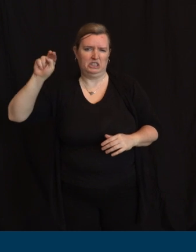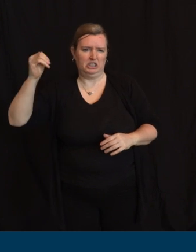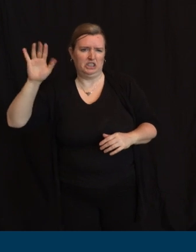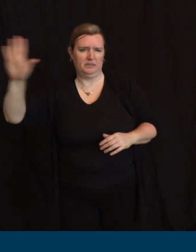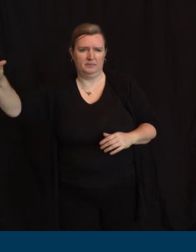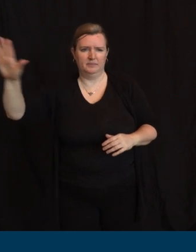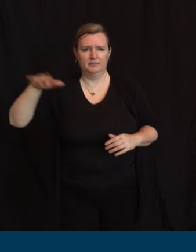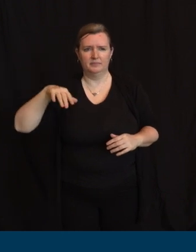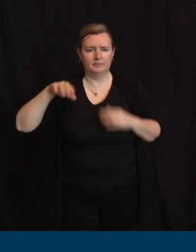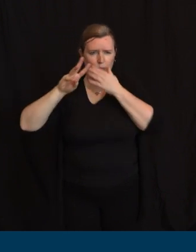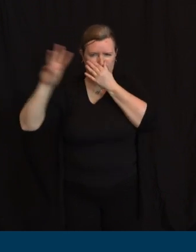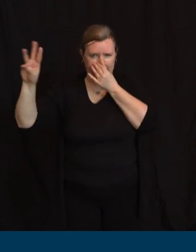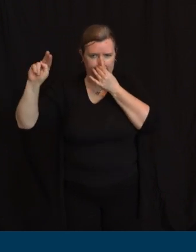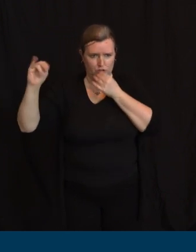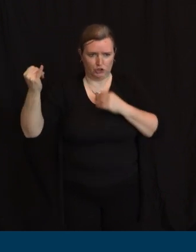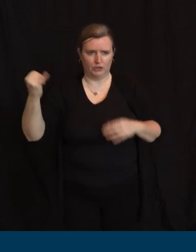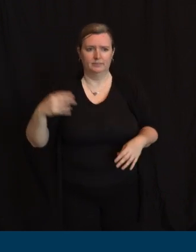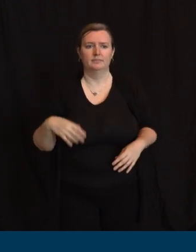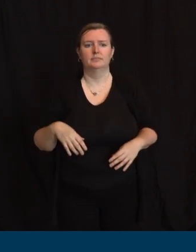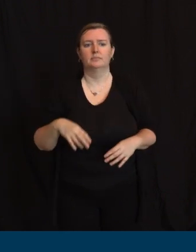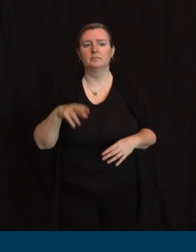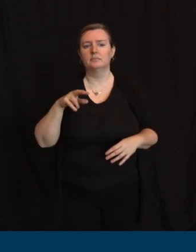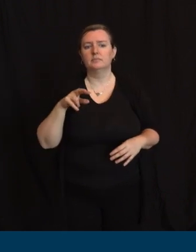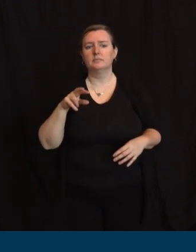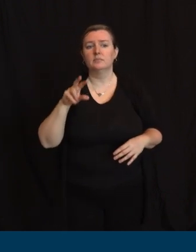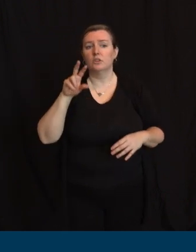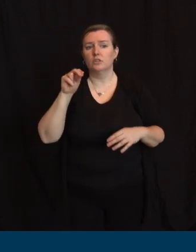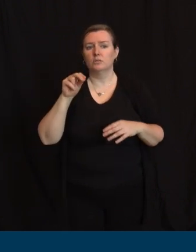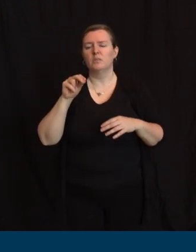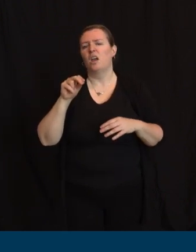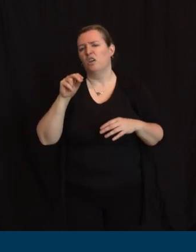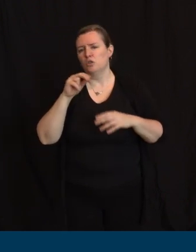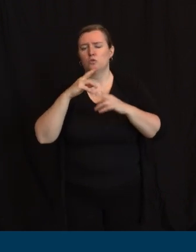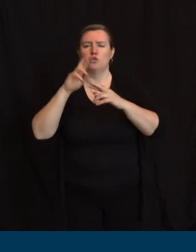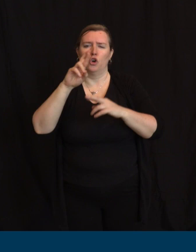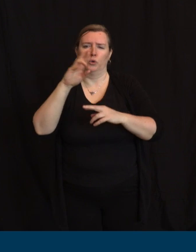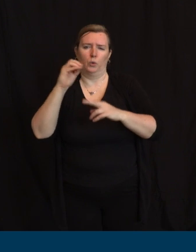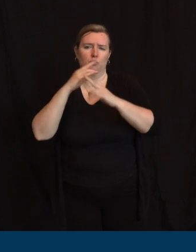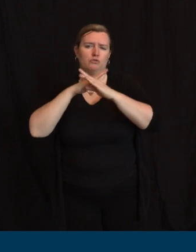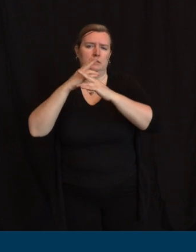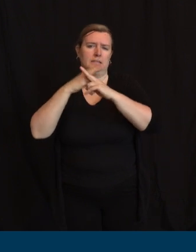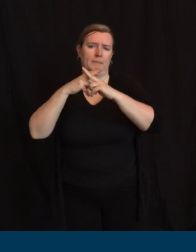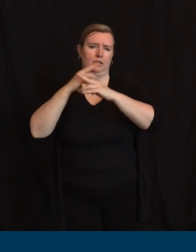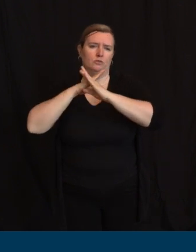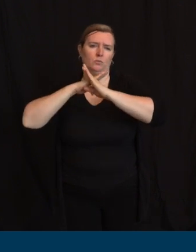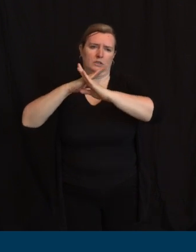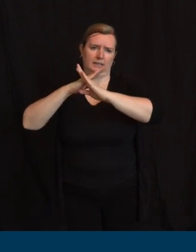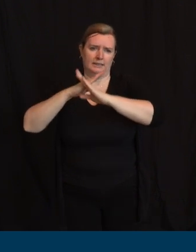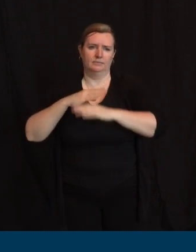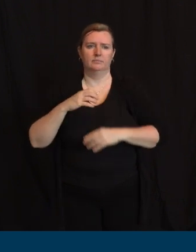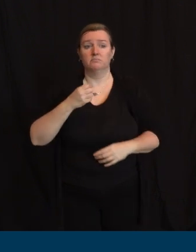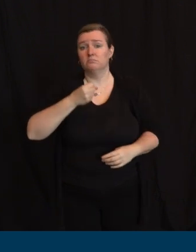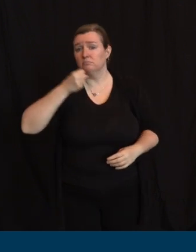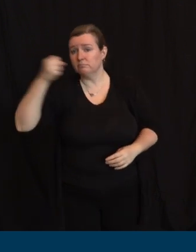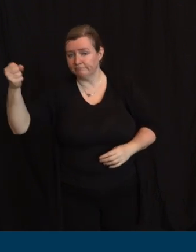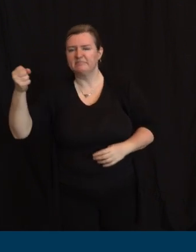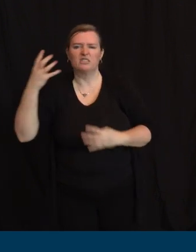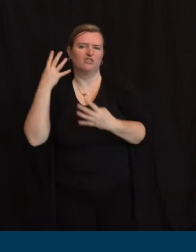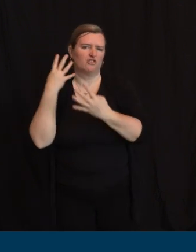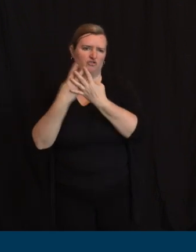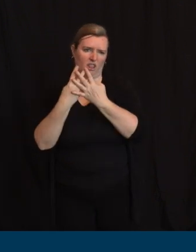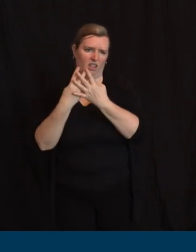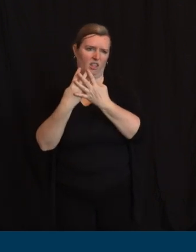order, and the EO violation was subsequently lodged in the Morris County Jail. Newark Police Department issued 72